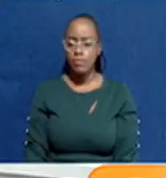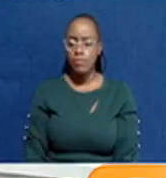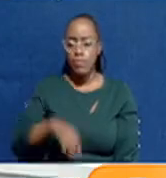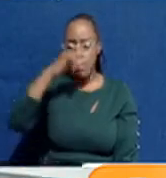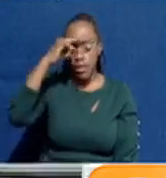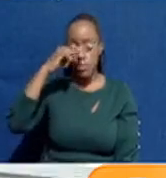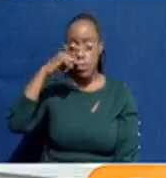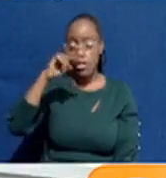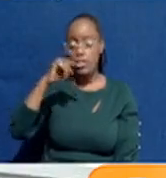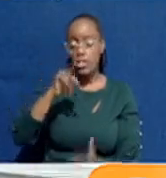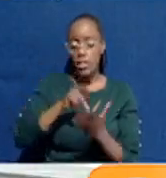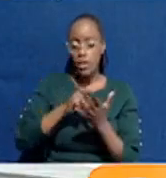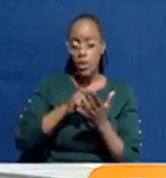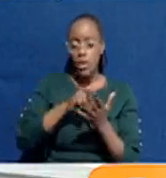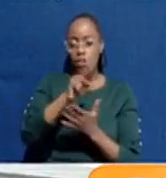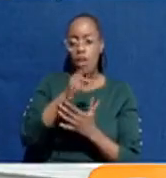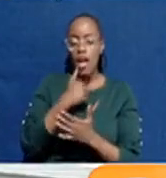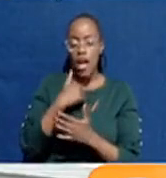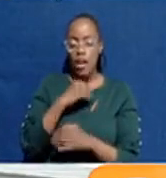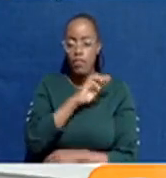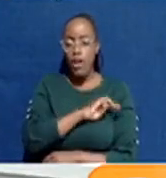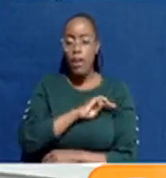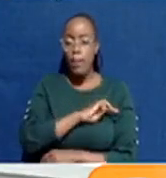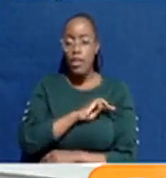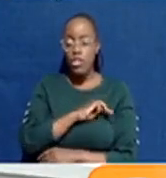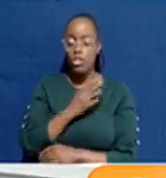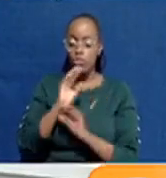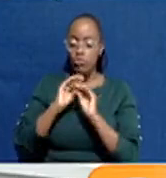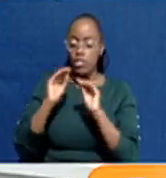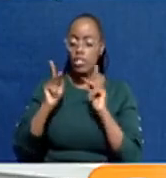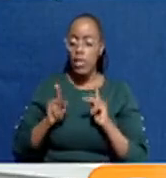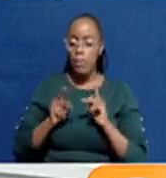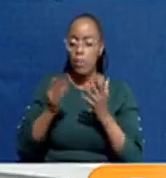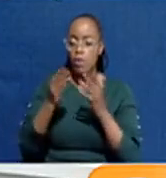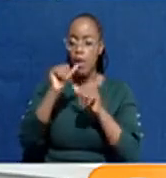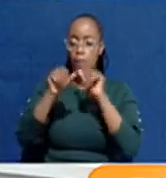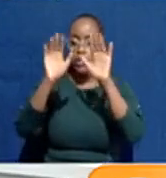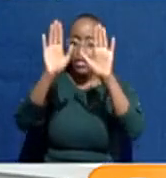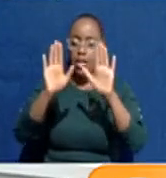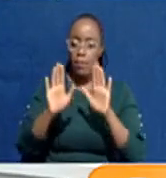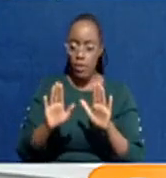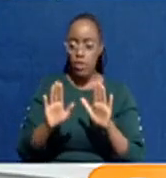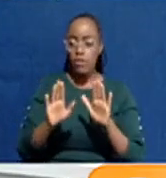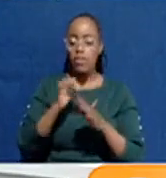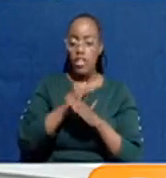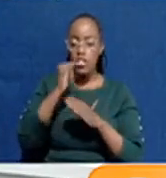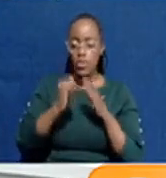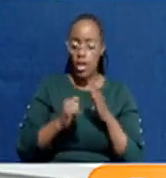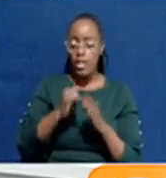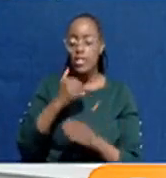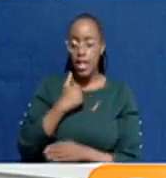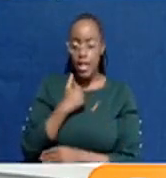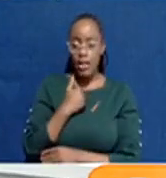The Policyholders Compensation Fund has embarked on a mission to sensitise members of the public on the importance of having an insurance